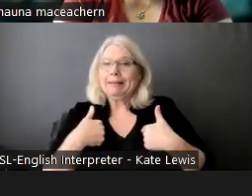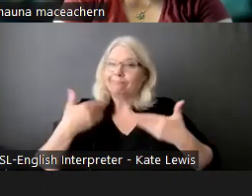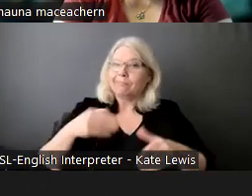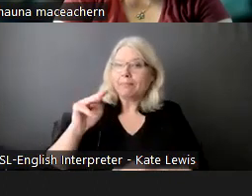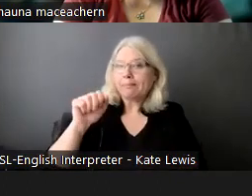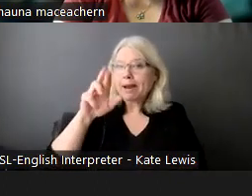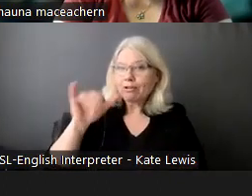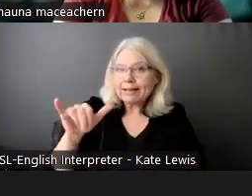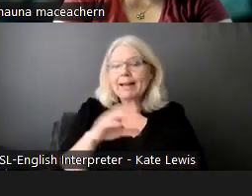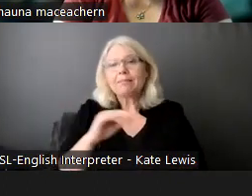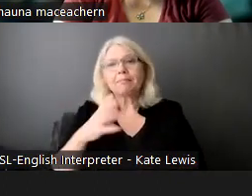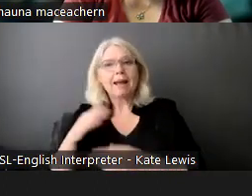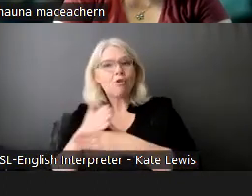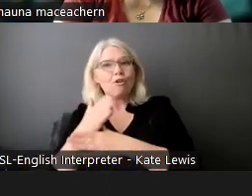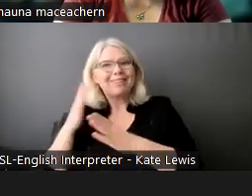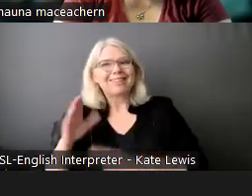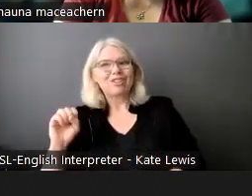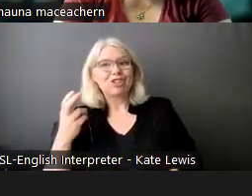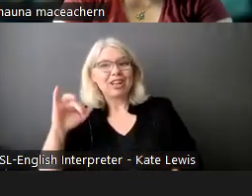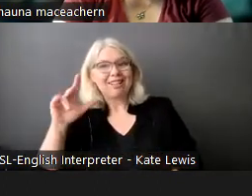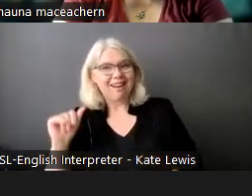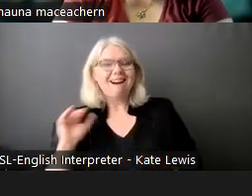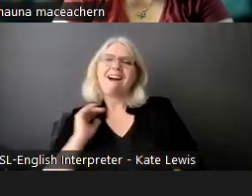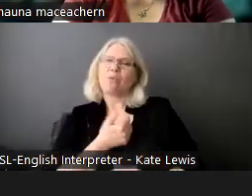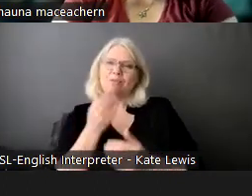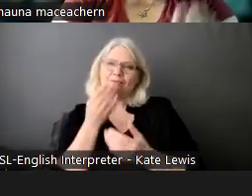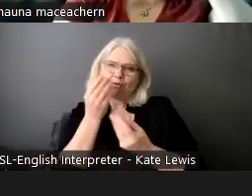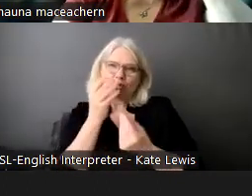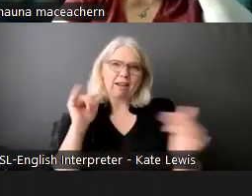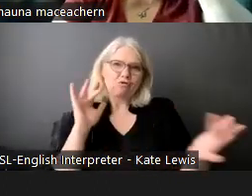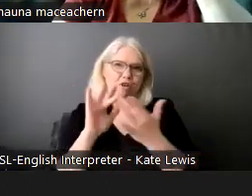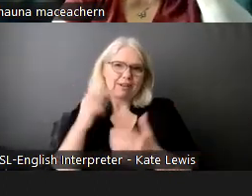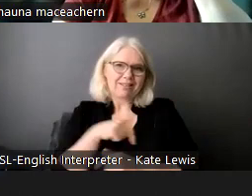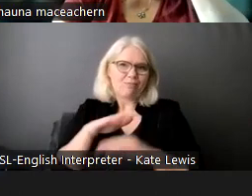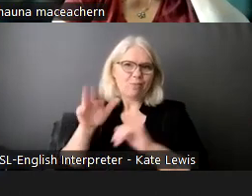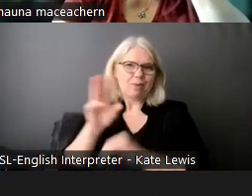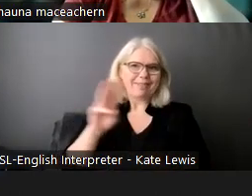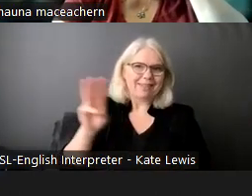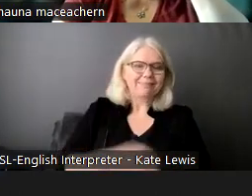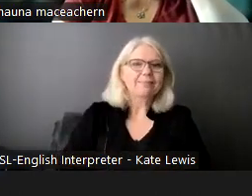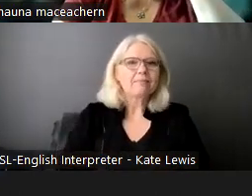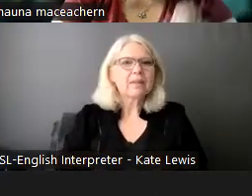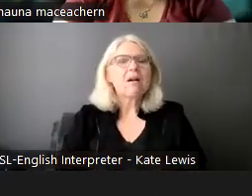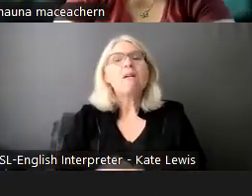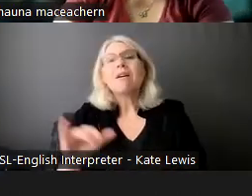colleague Sheila, is available through our website. We hope that you take a few minutes to complete our